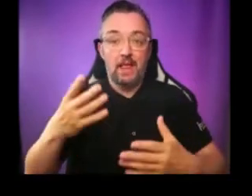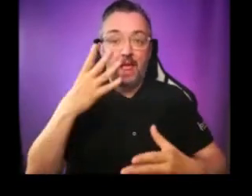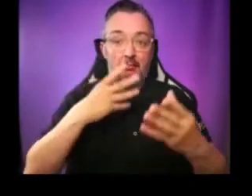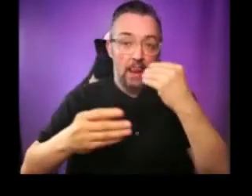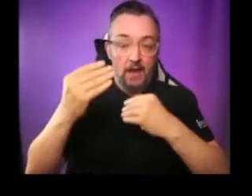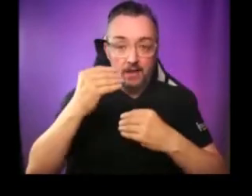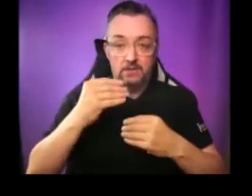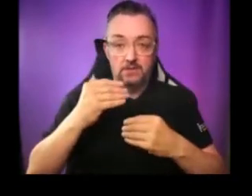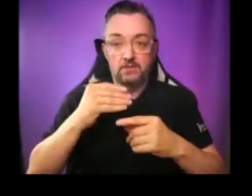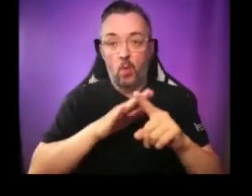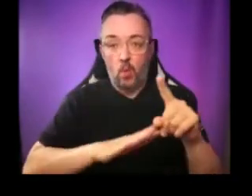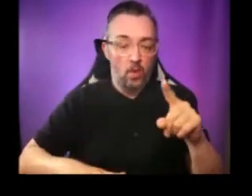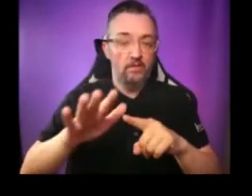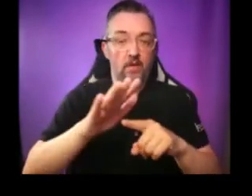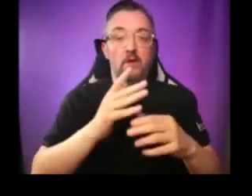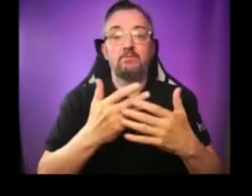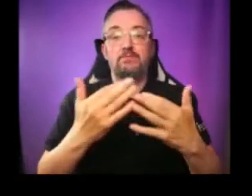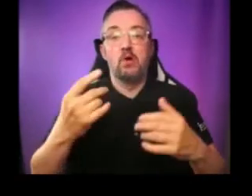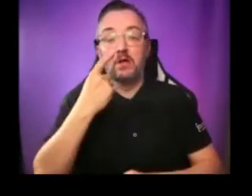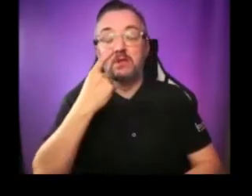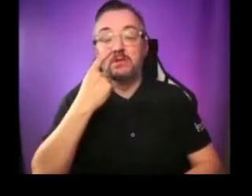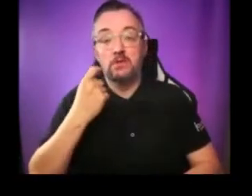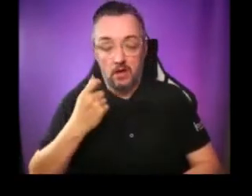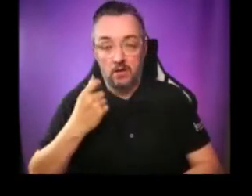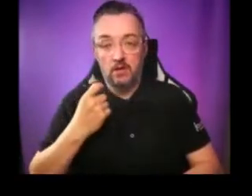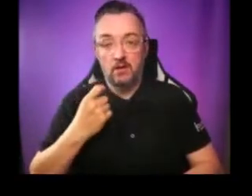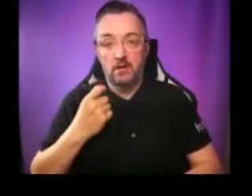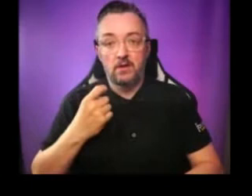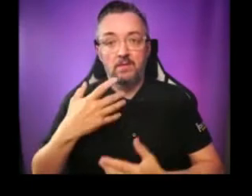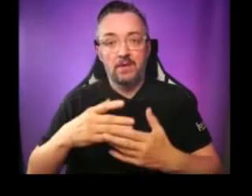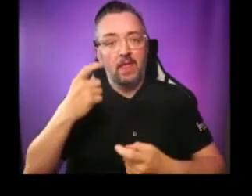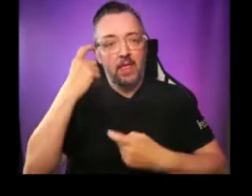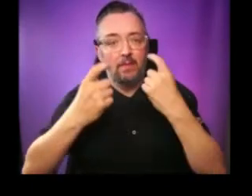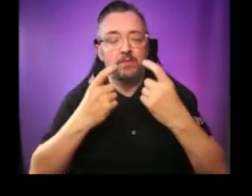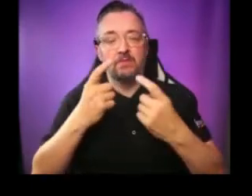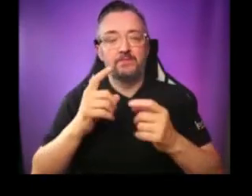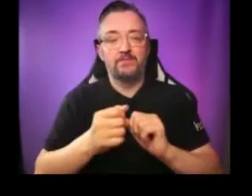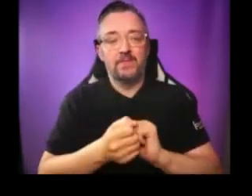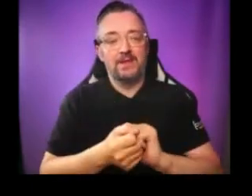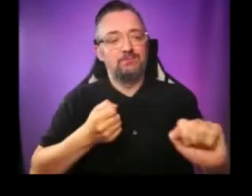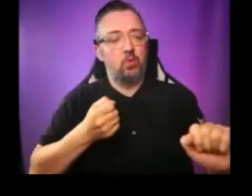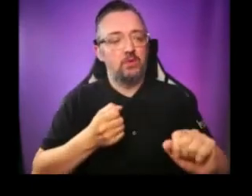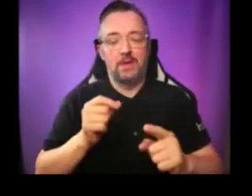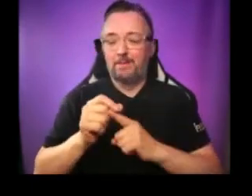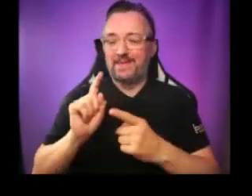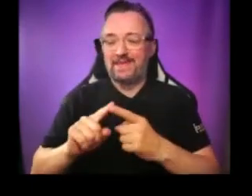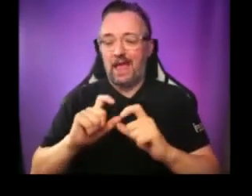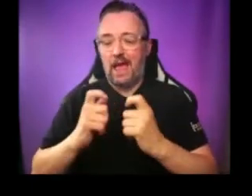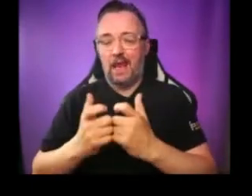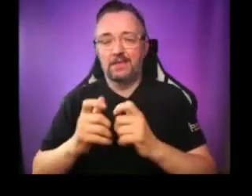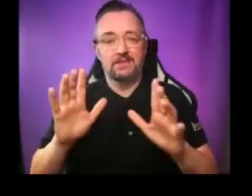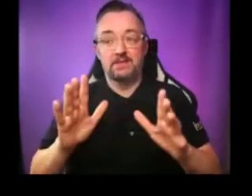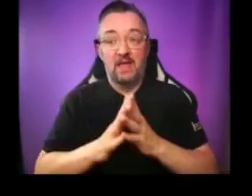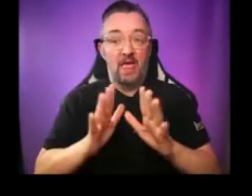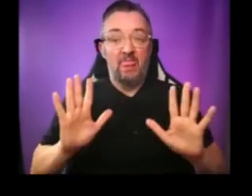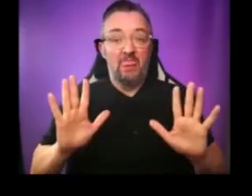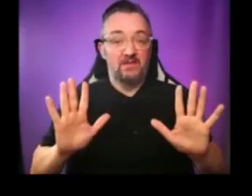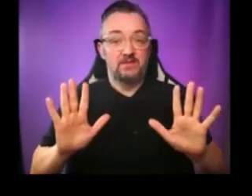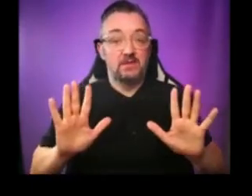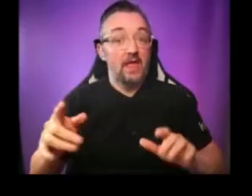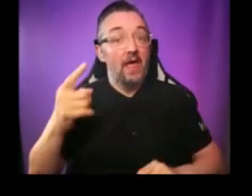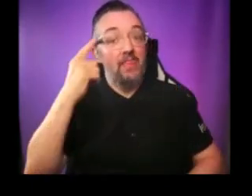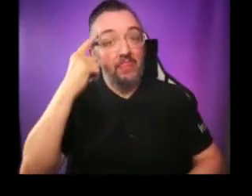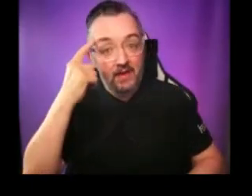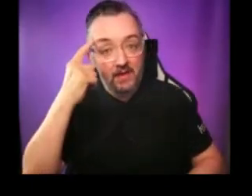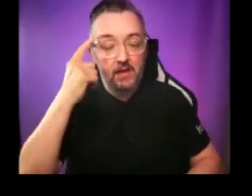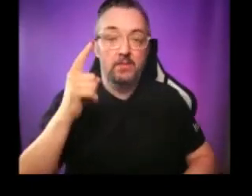across the country, is that many young people often immediately think of just sport or PE class when we talk about our physical activity or exercise,